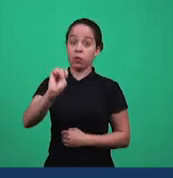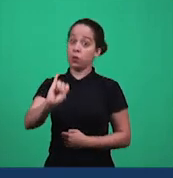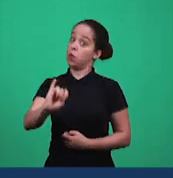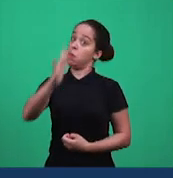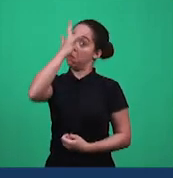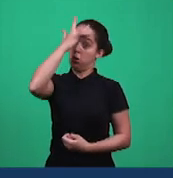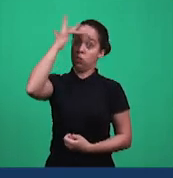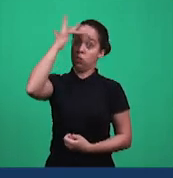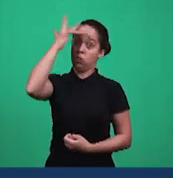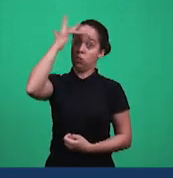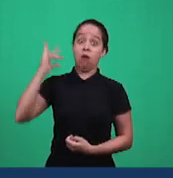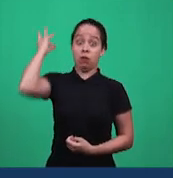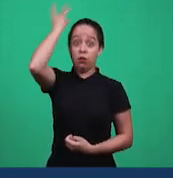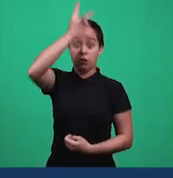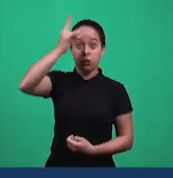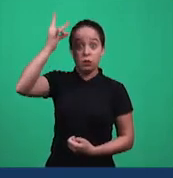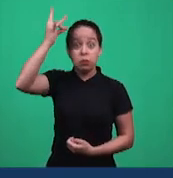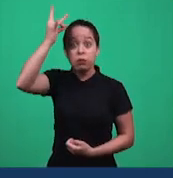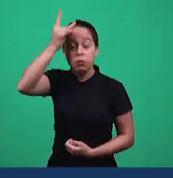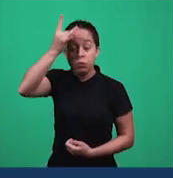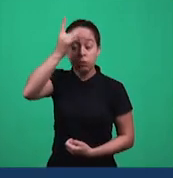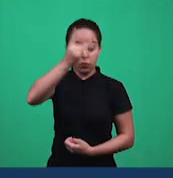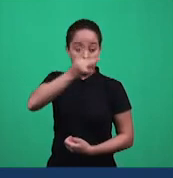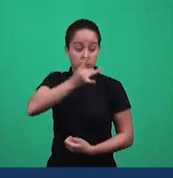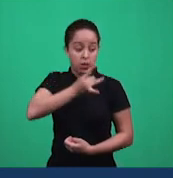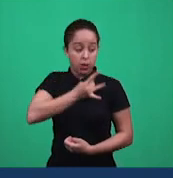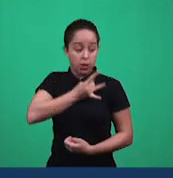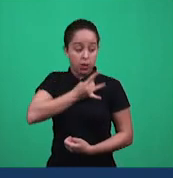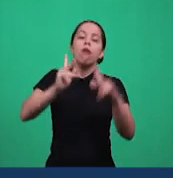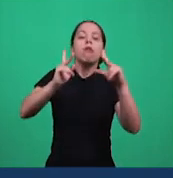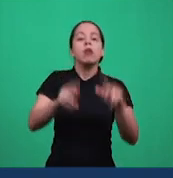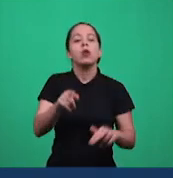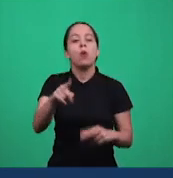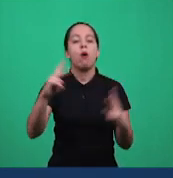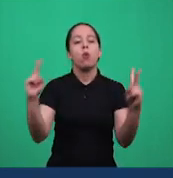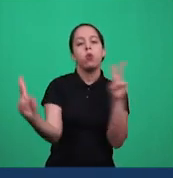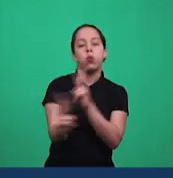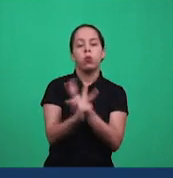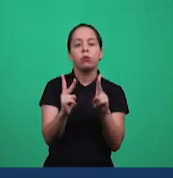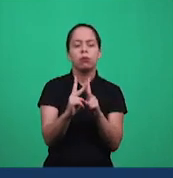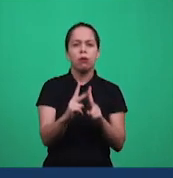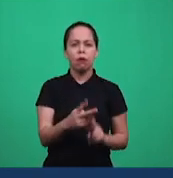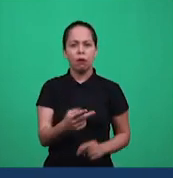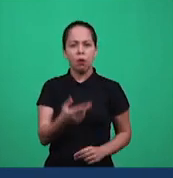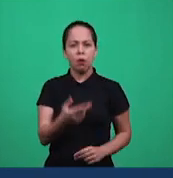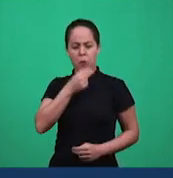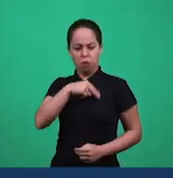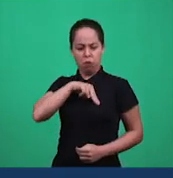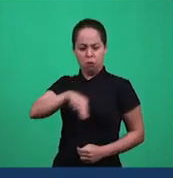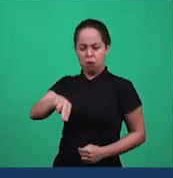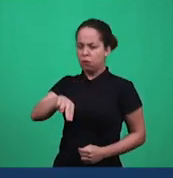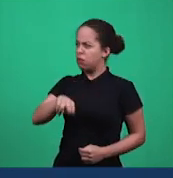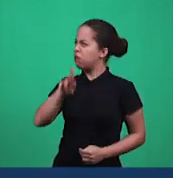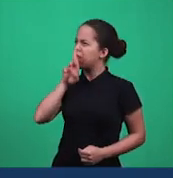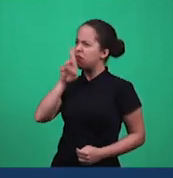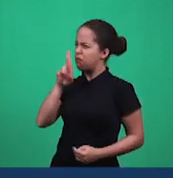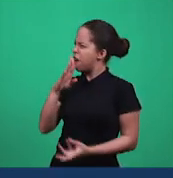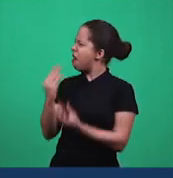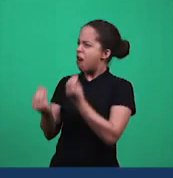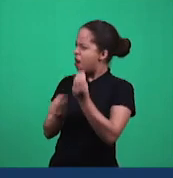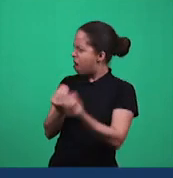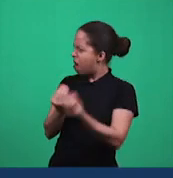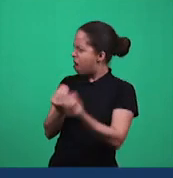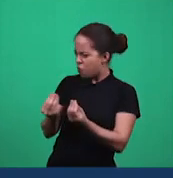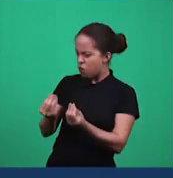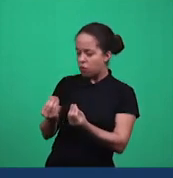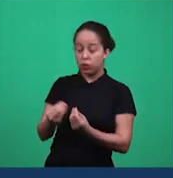So everyone who is born of the Spirit, Nicodemus answered and said to him,